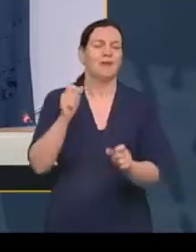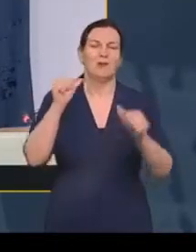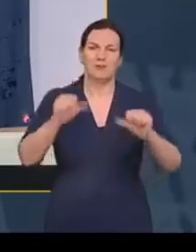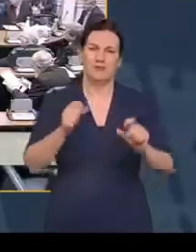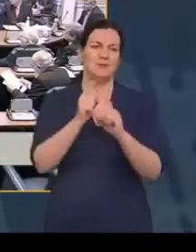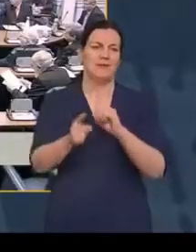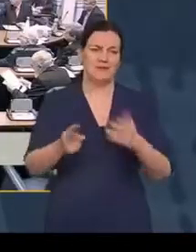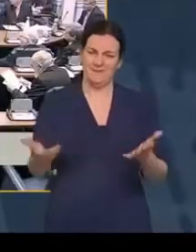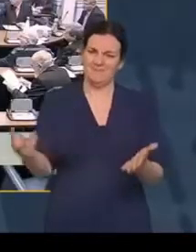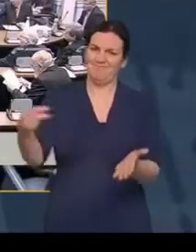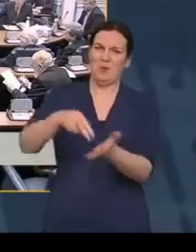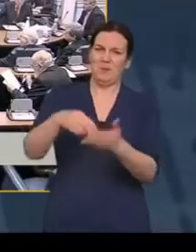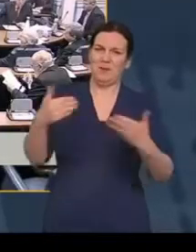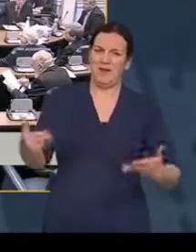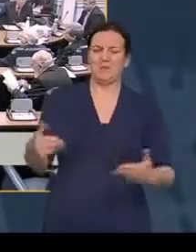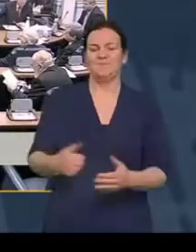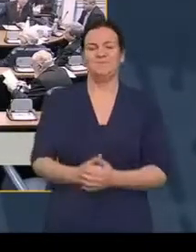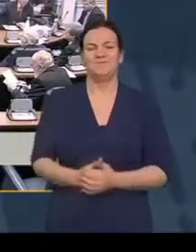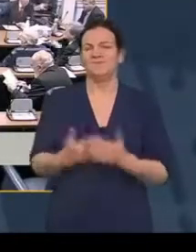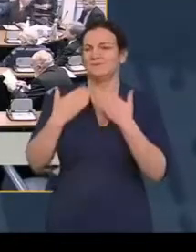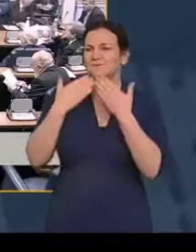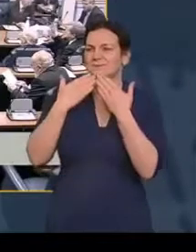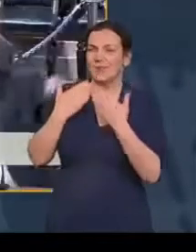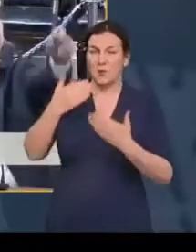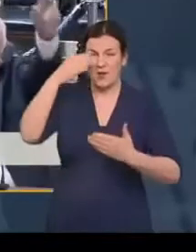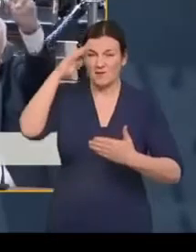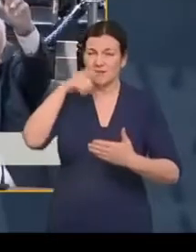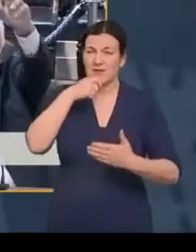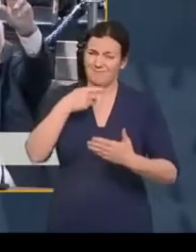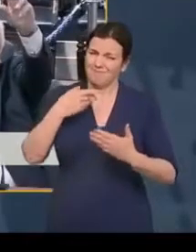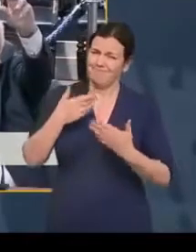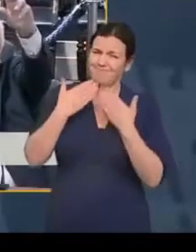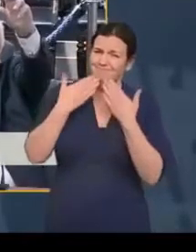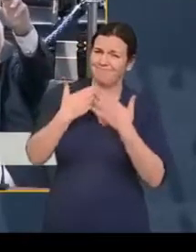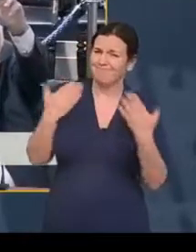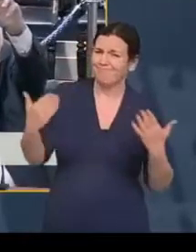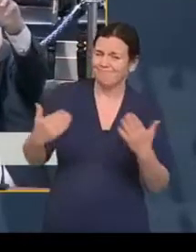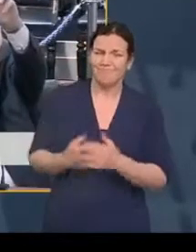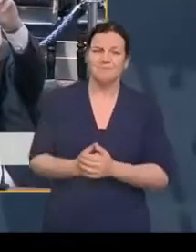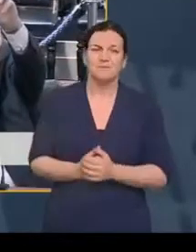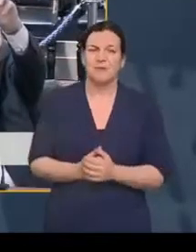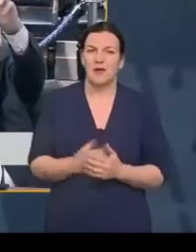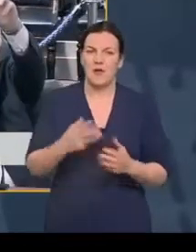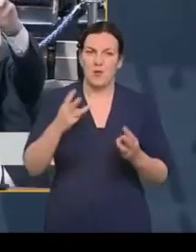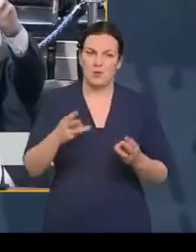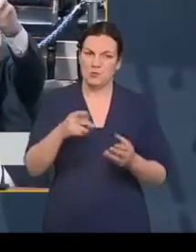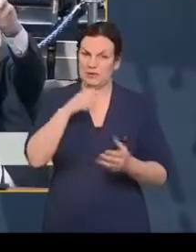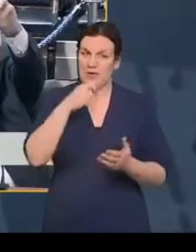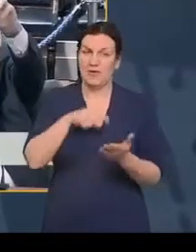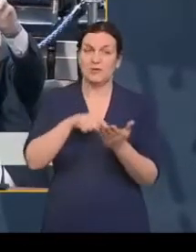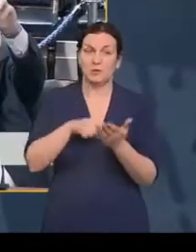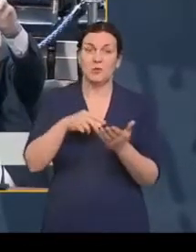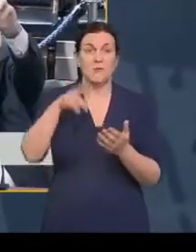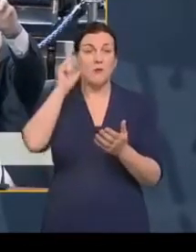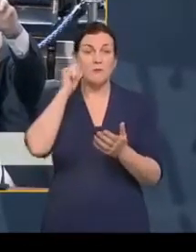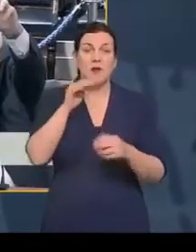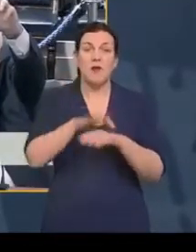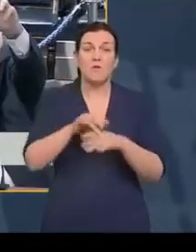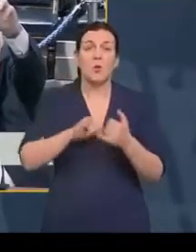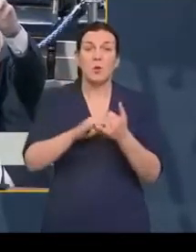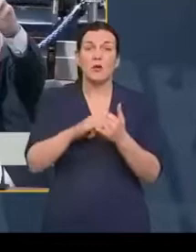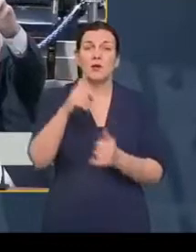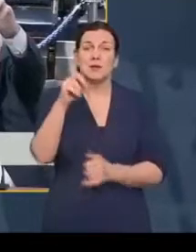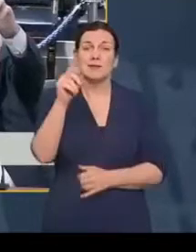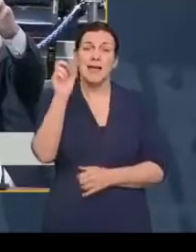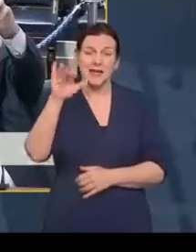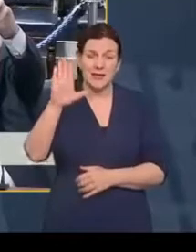that agreed? Agreed. Aroig Latinish. Karamina Mahagat Kahili and Ara, and I'd like to dedicate this bill to the memory of Daniel